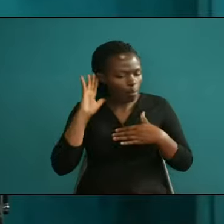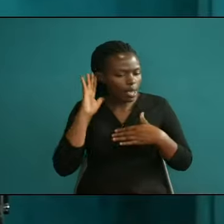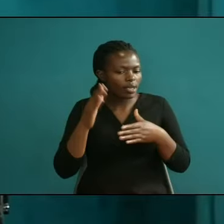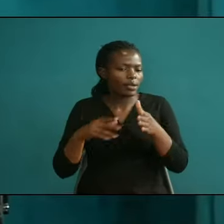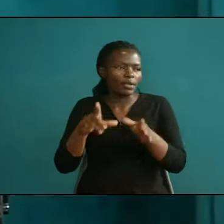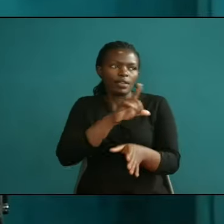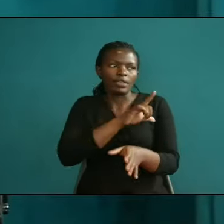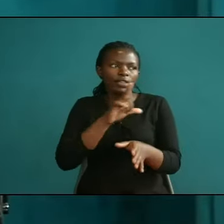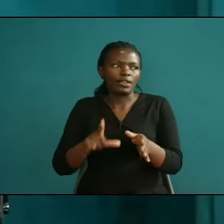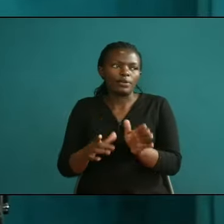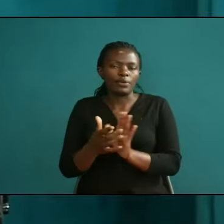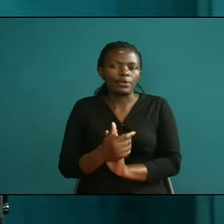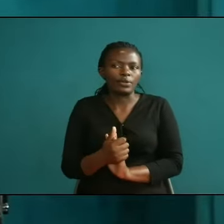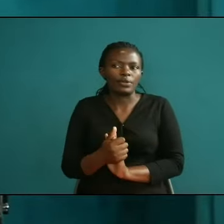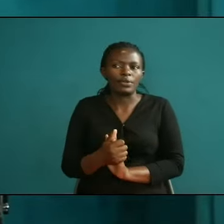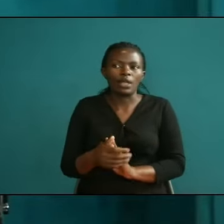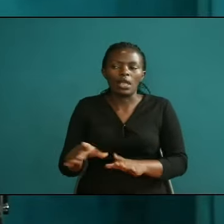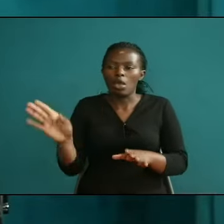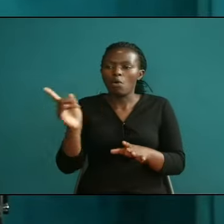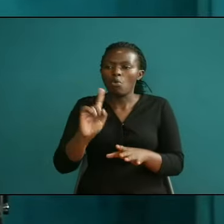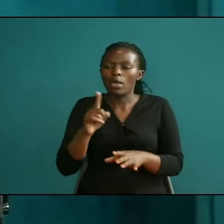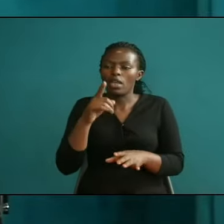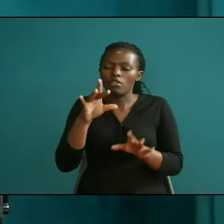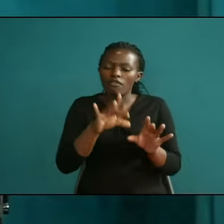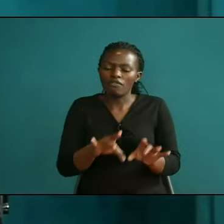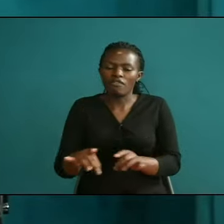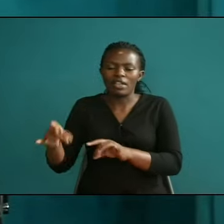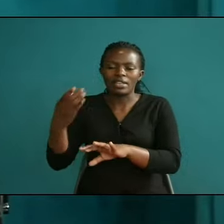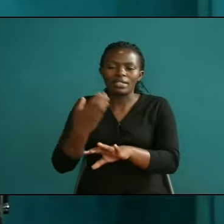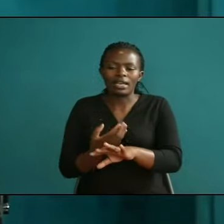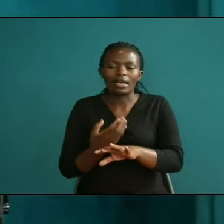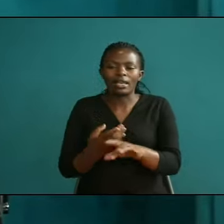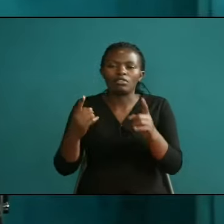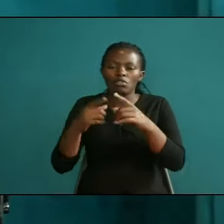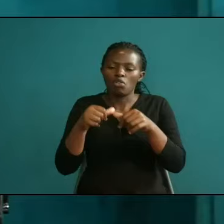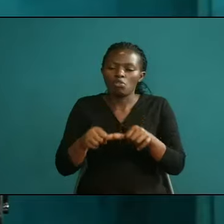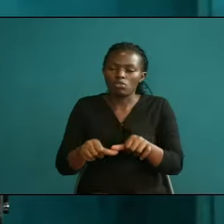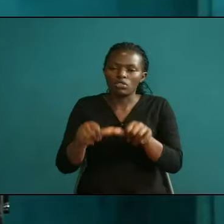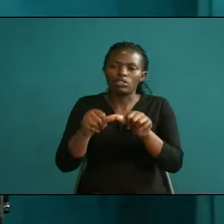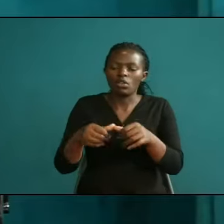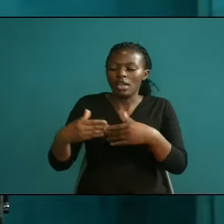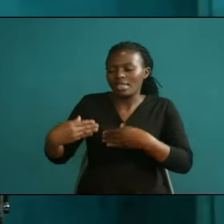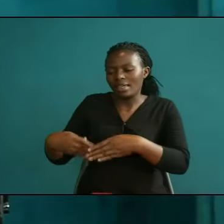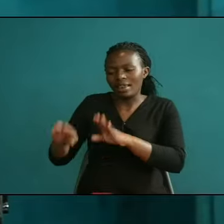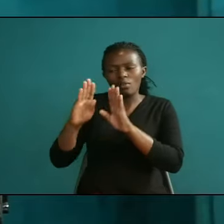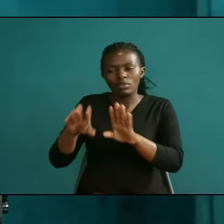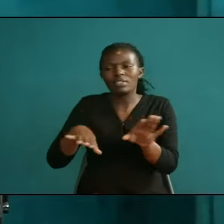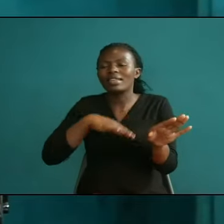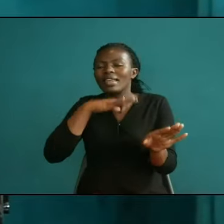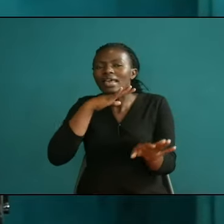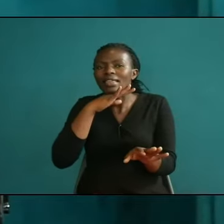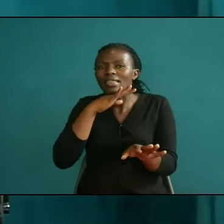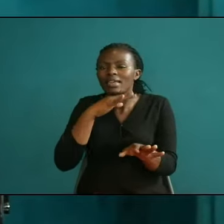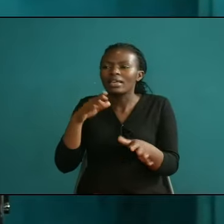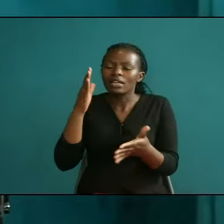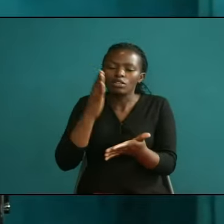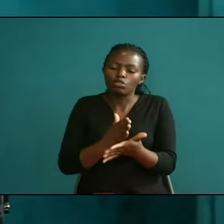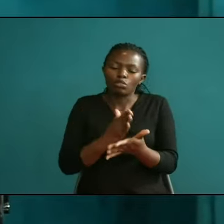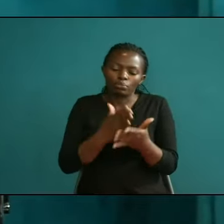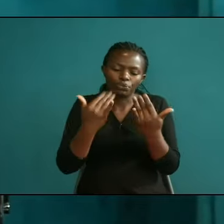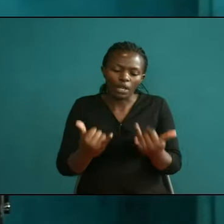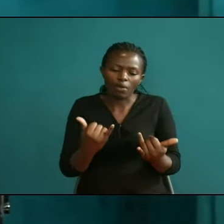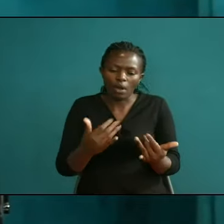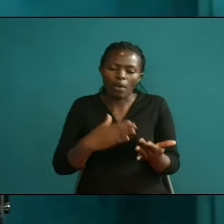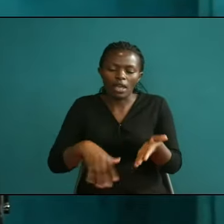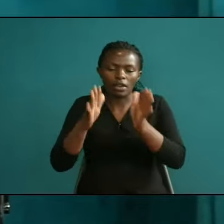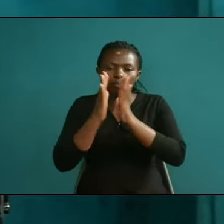finding the most difficult challenges to overcome? Is it the death of a loved one? Is it the loss of income? Stop right now and pray. Ask